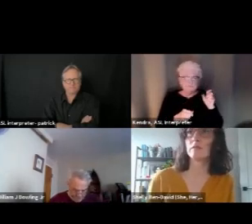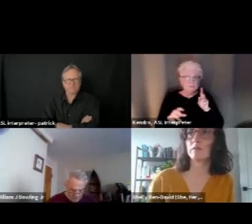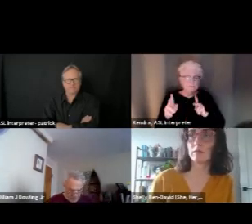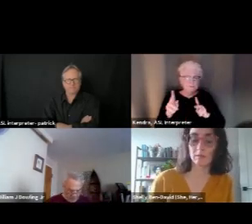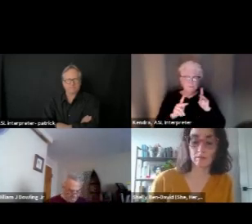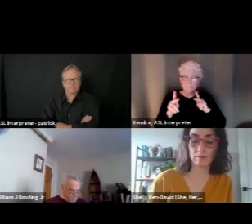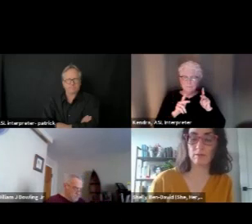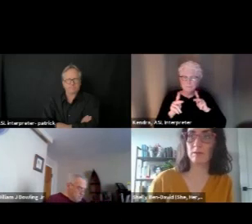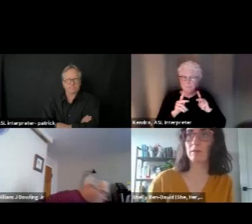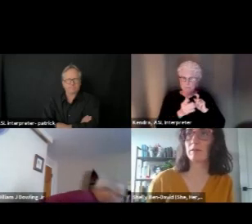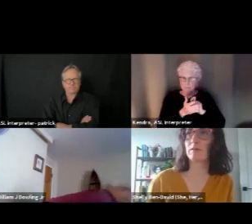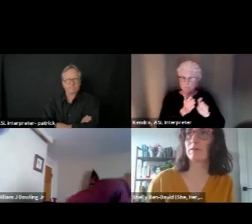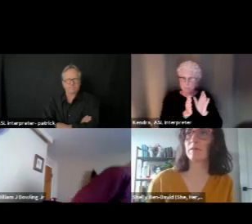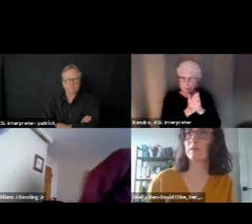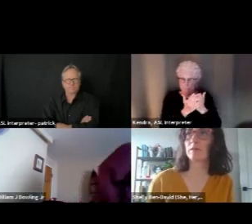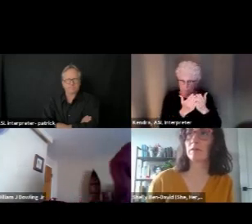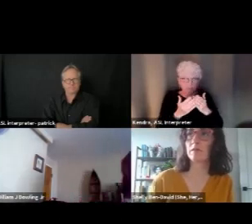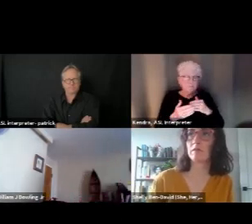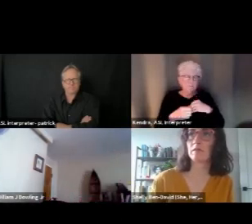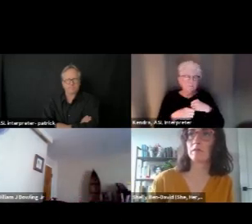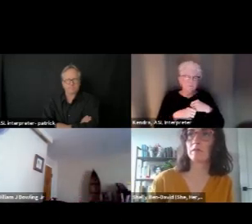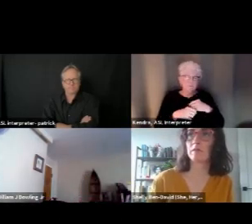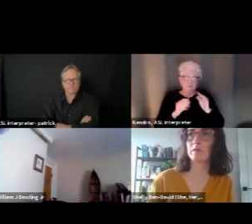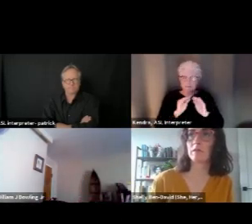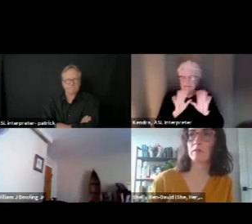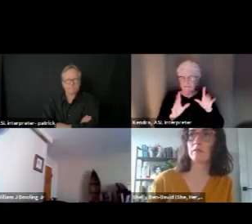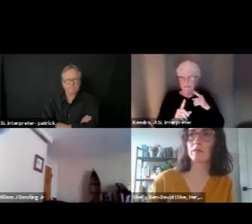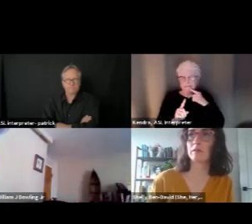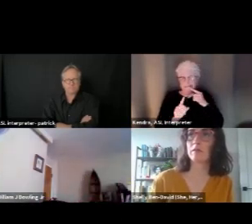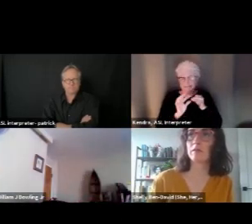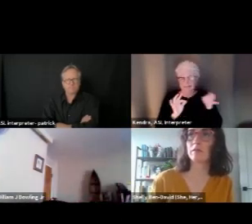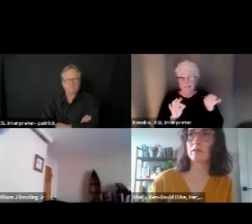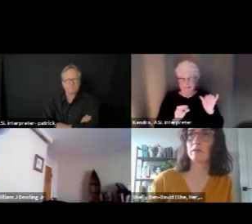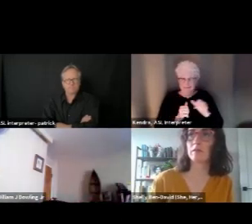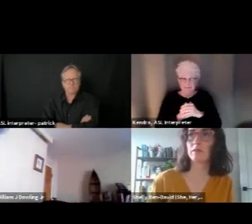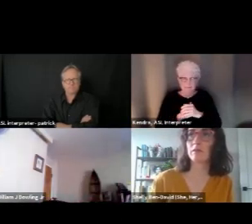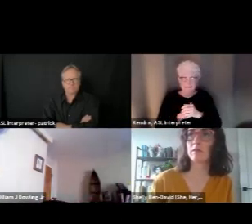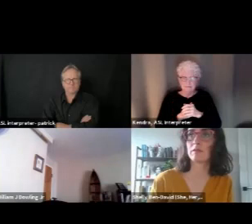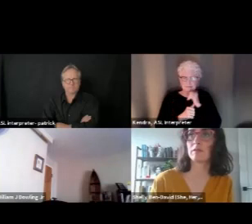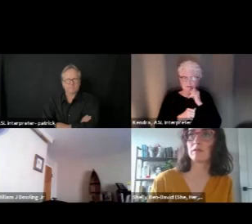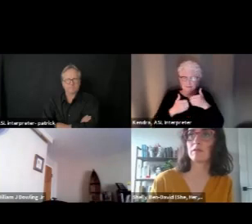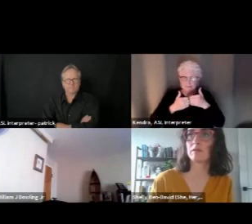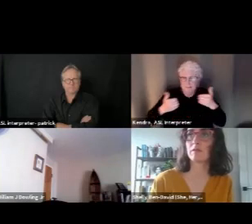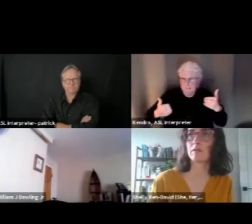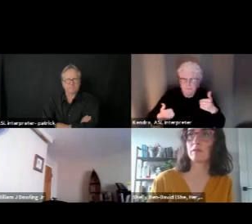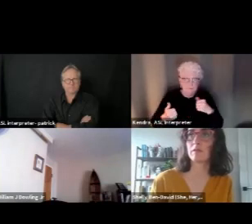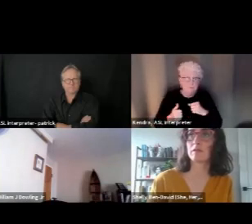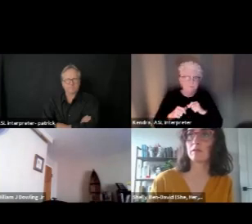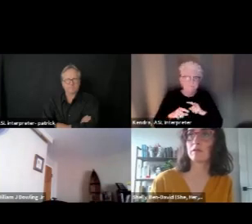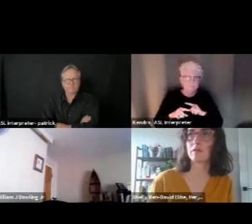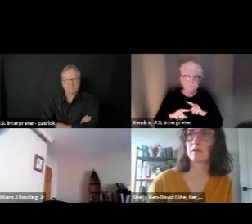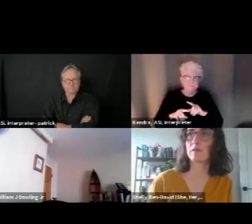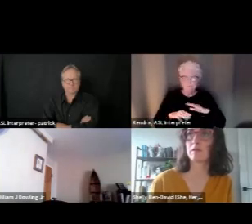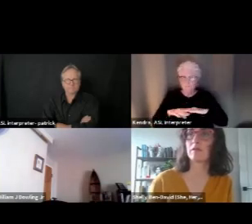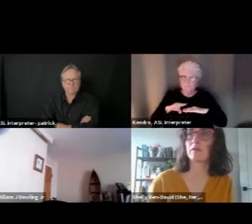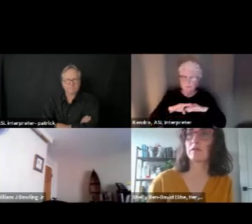concept make very clear, and it's the concept is, I guess, rooted in questions such as how do we make